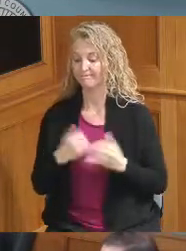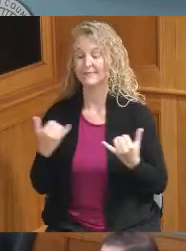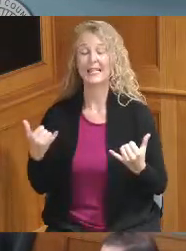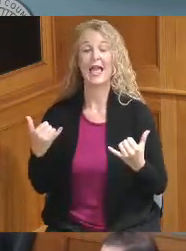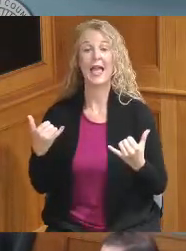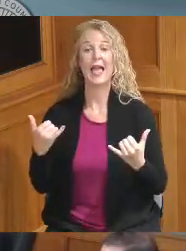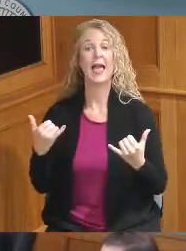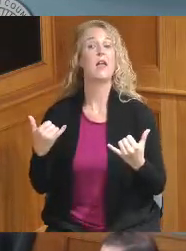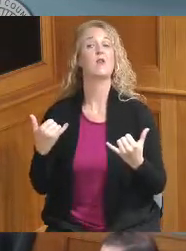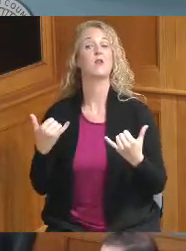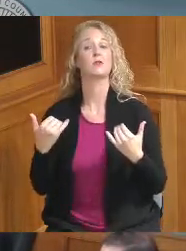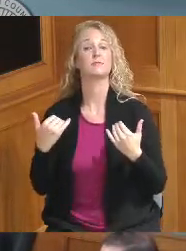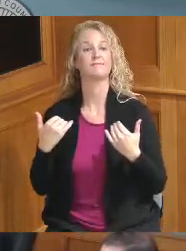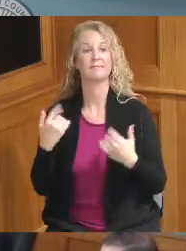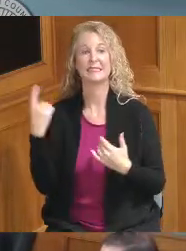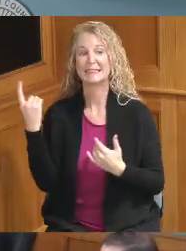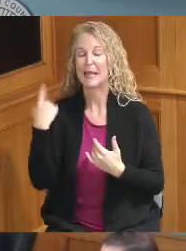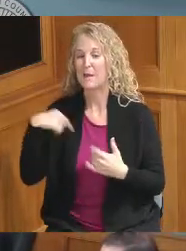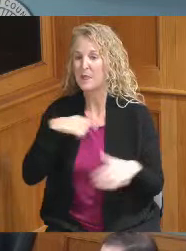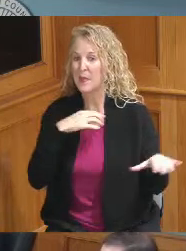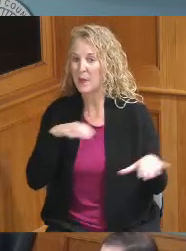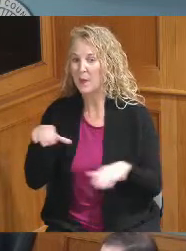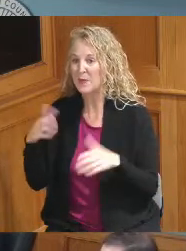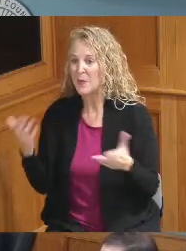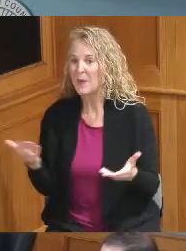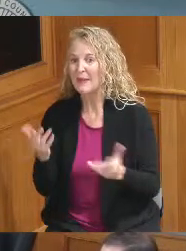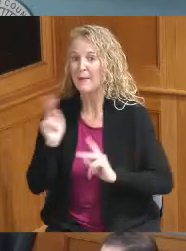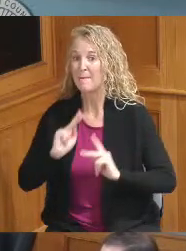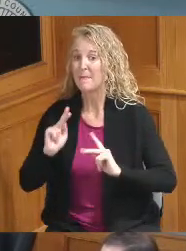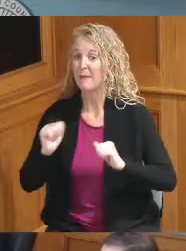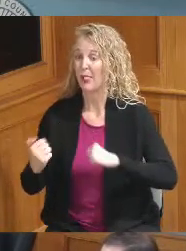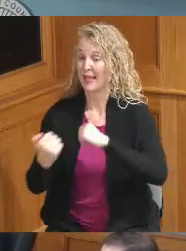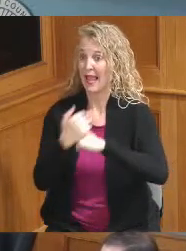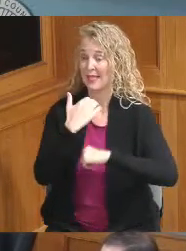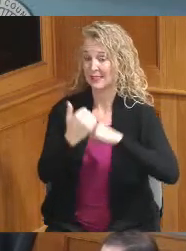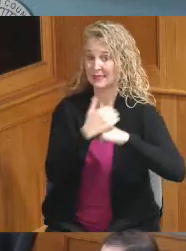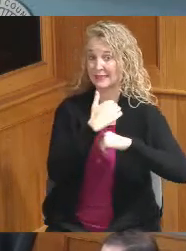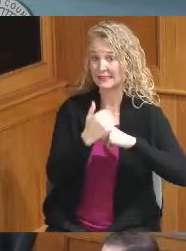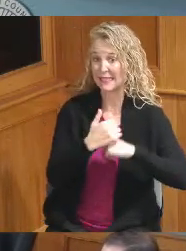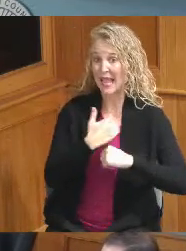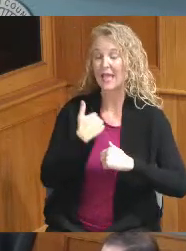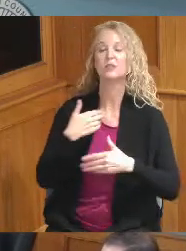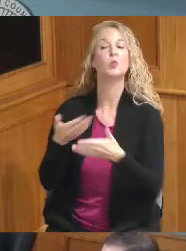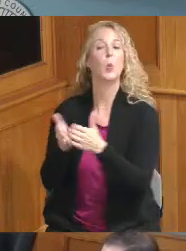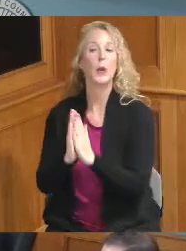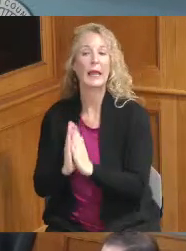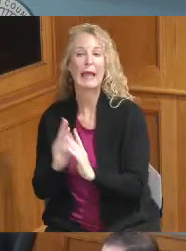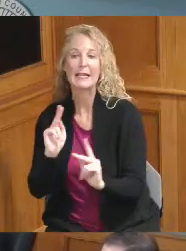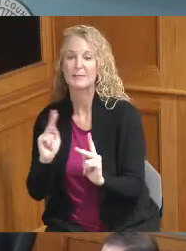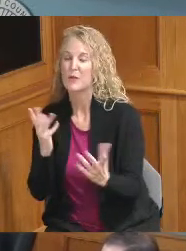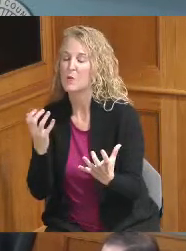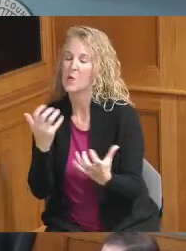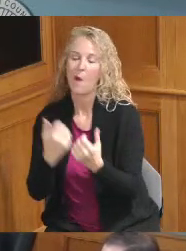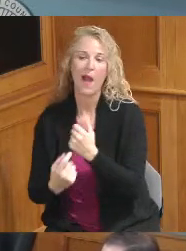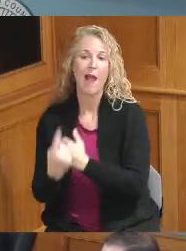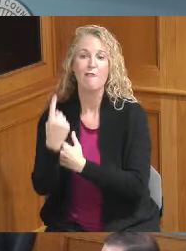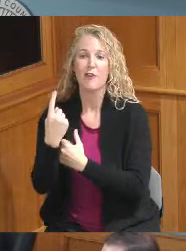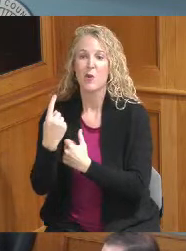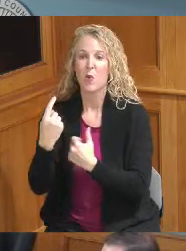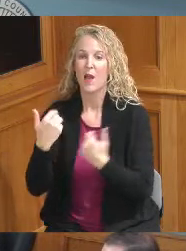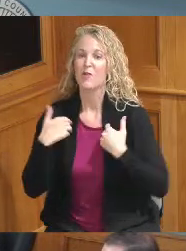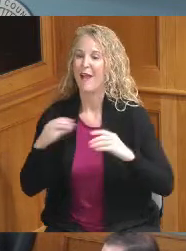Okay, we had one of the things we do, people can send in, and we ask people, we wanted everyone to get